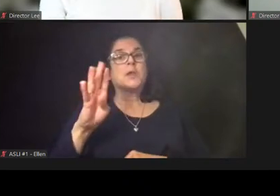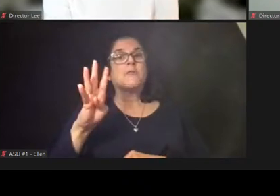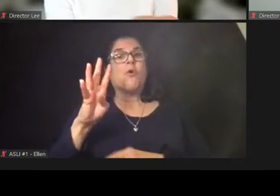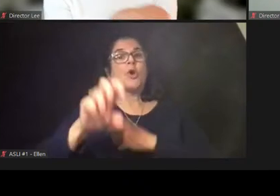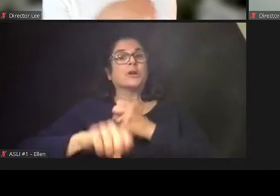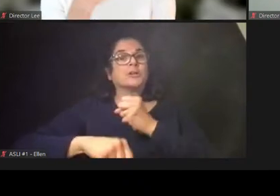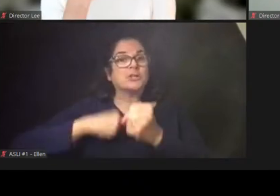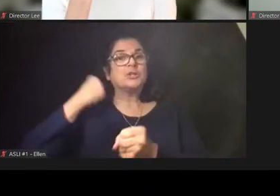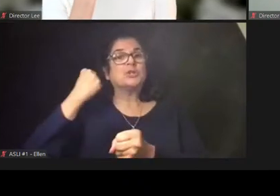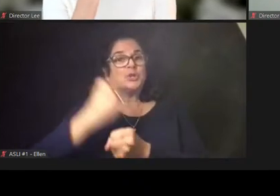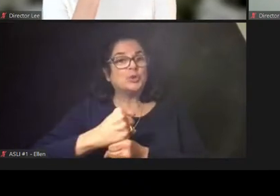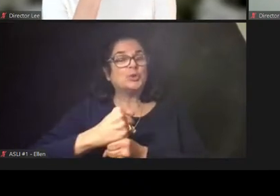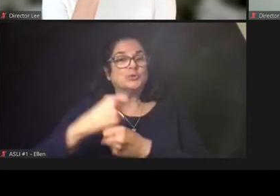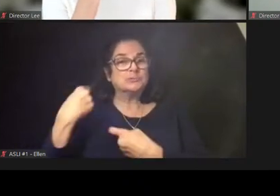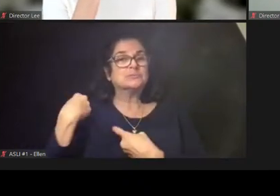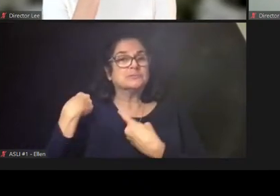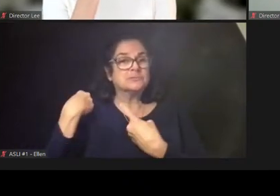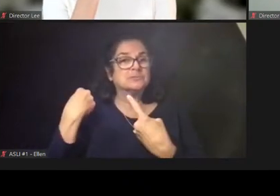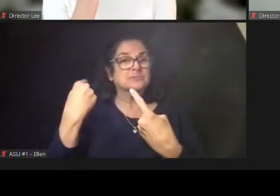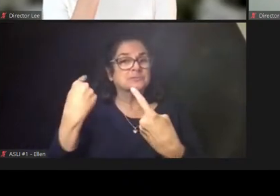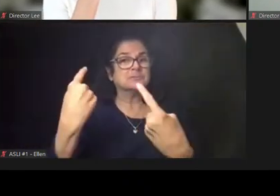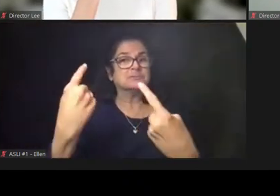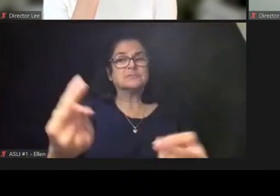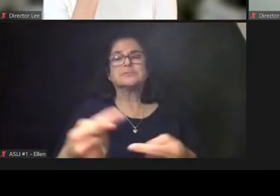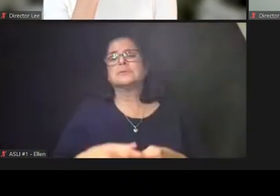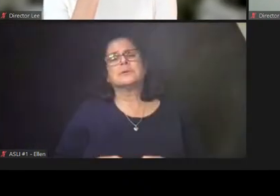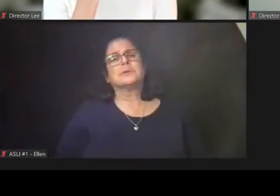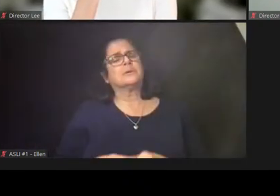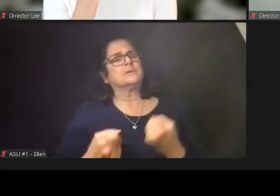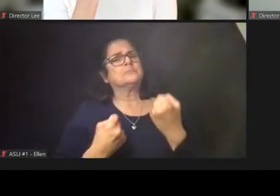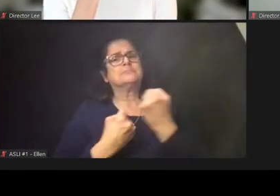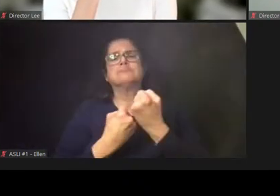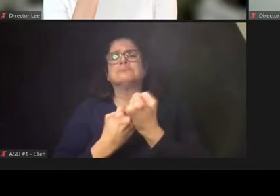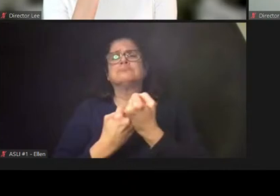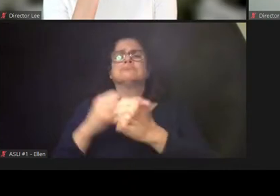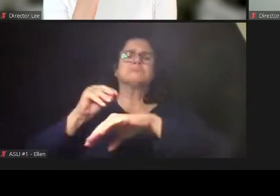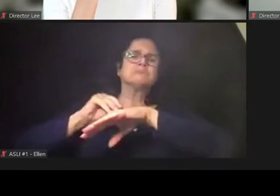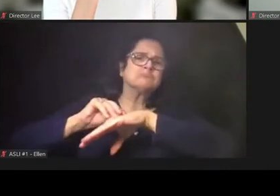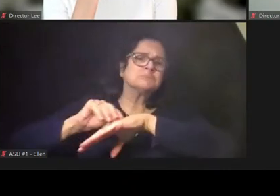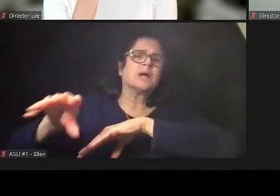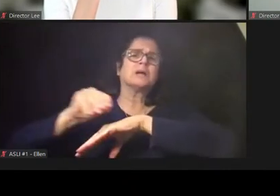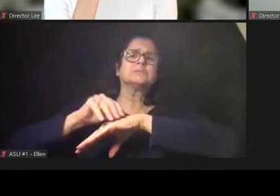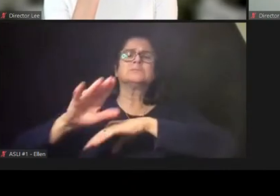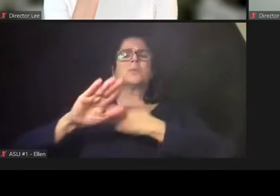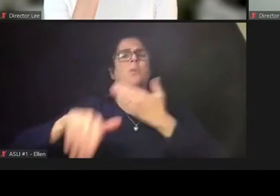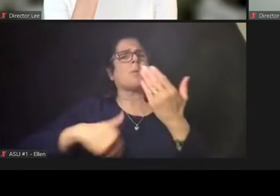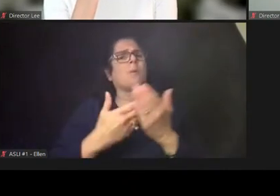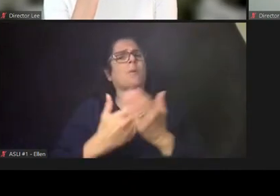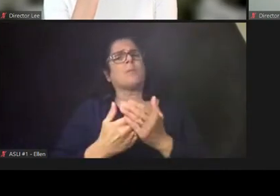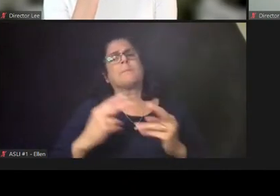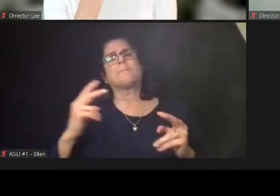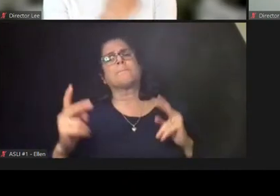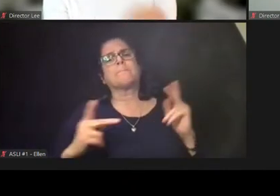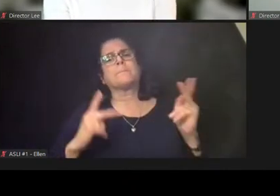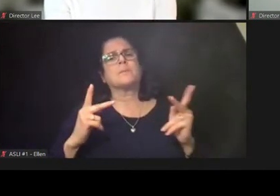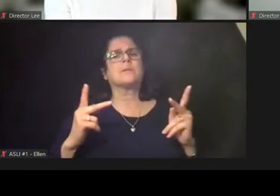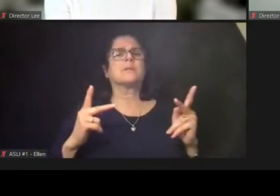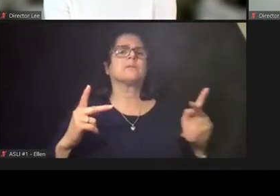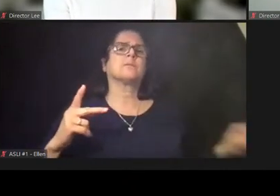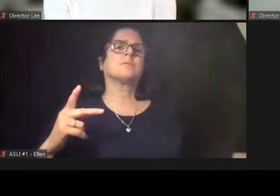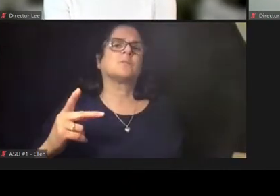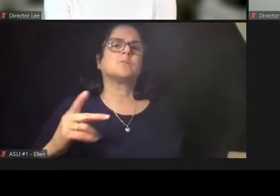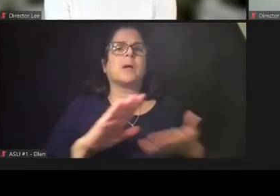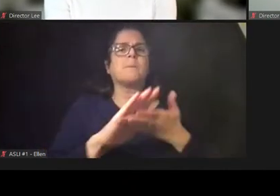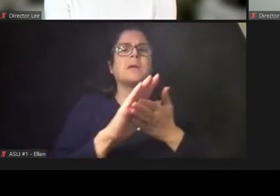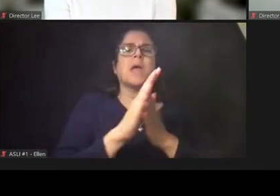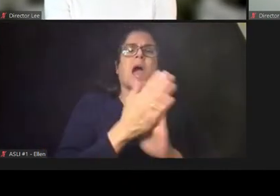guidance to the board, our staff, and public speakers has become ubiquitous. And in its own way, Greg has become a CTA